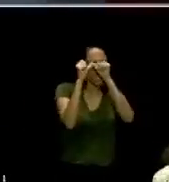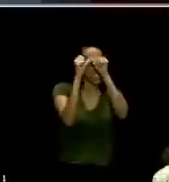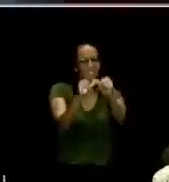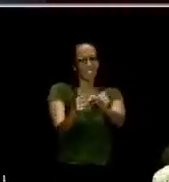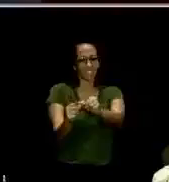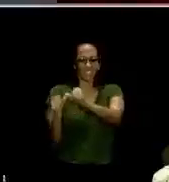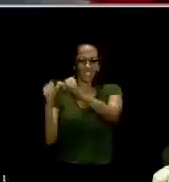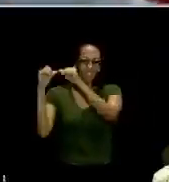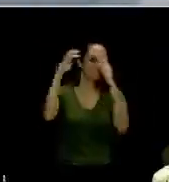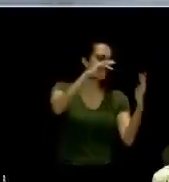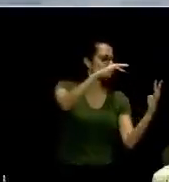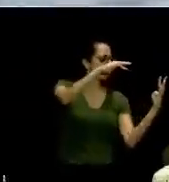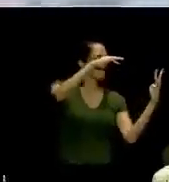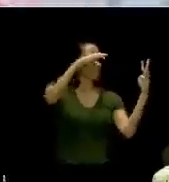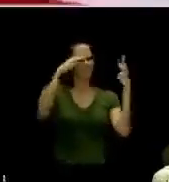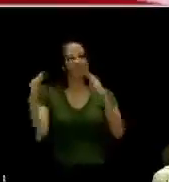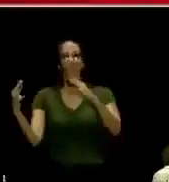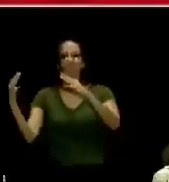perilous